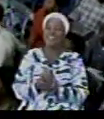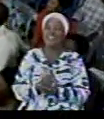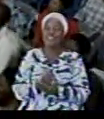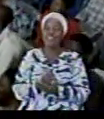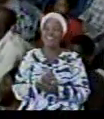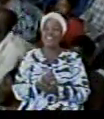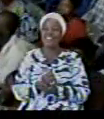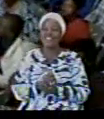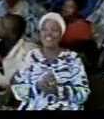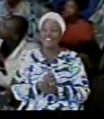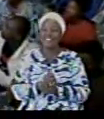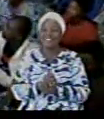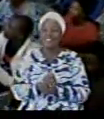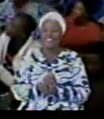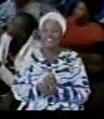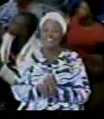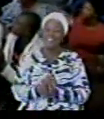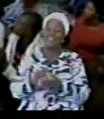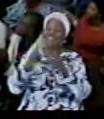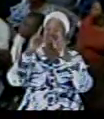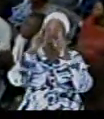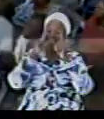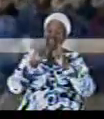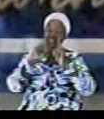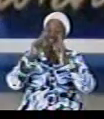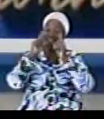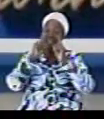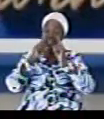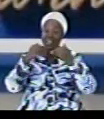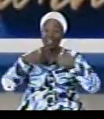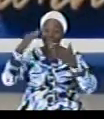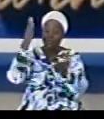Crying and crying has stopped in your life.